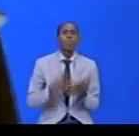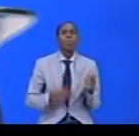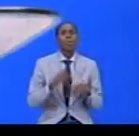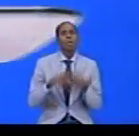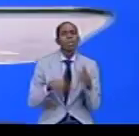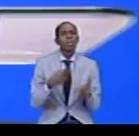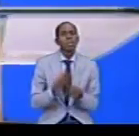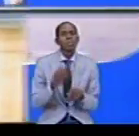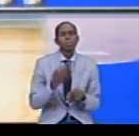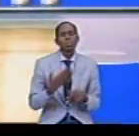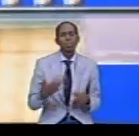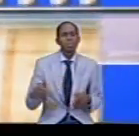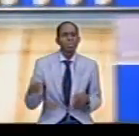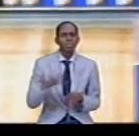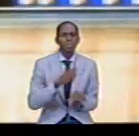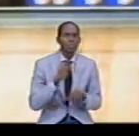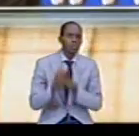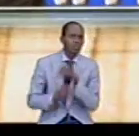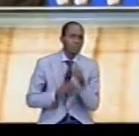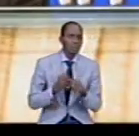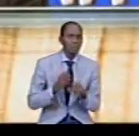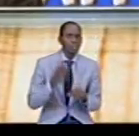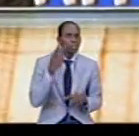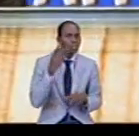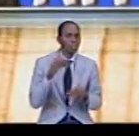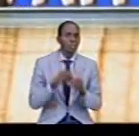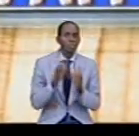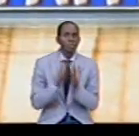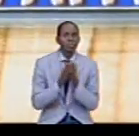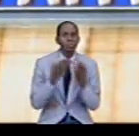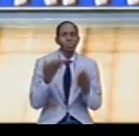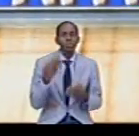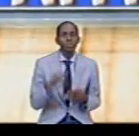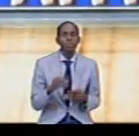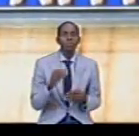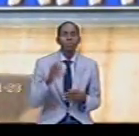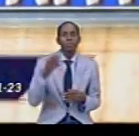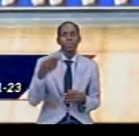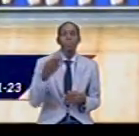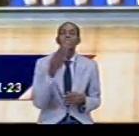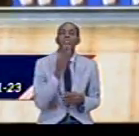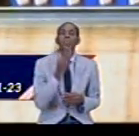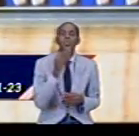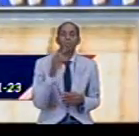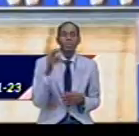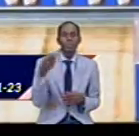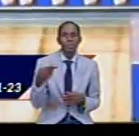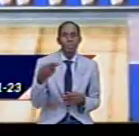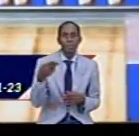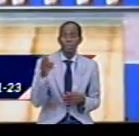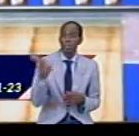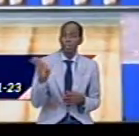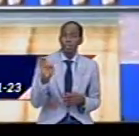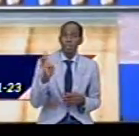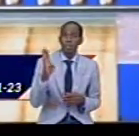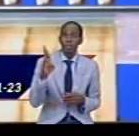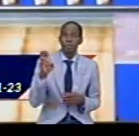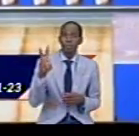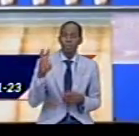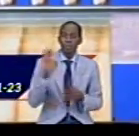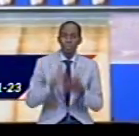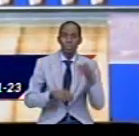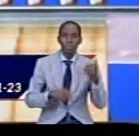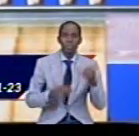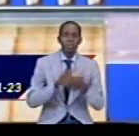did they suffer Hebrews chapter 10. 32 but called to